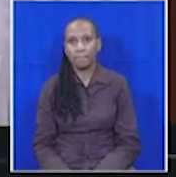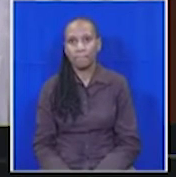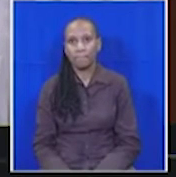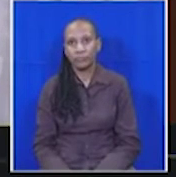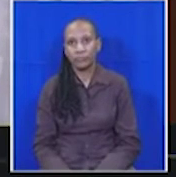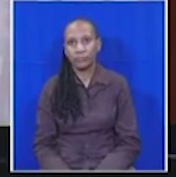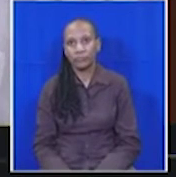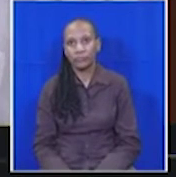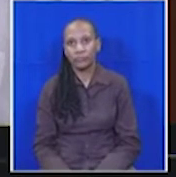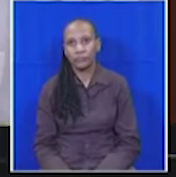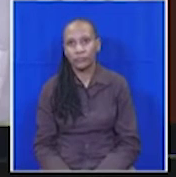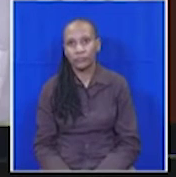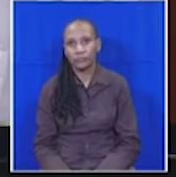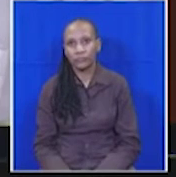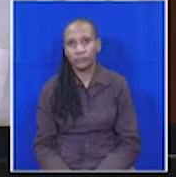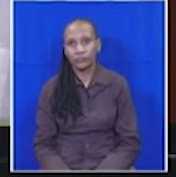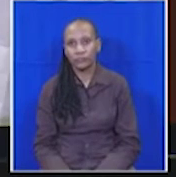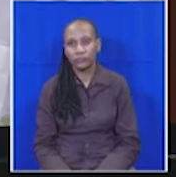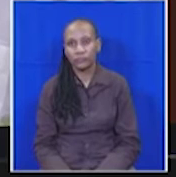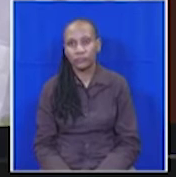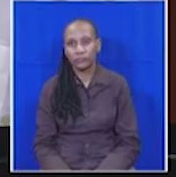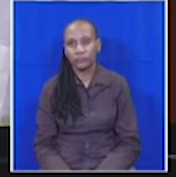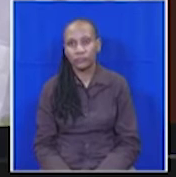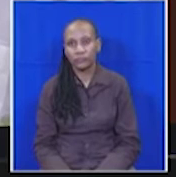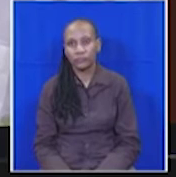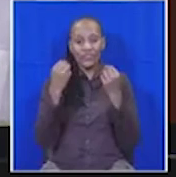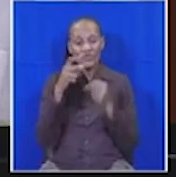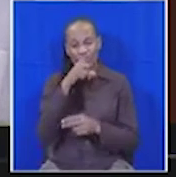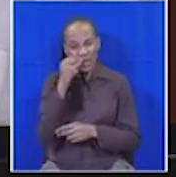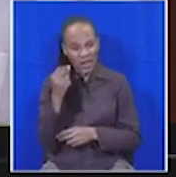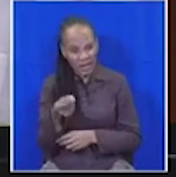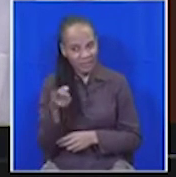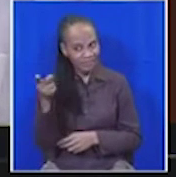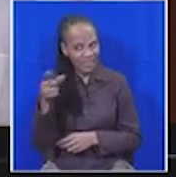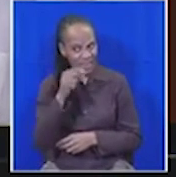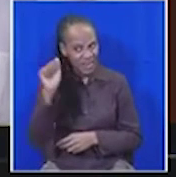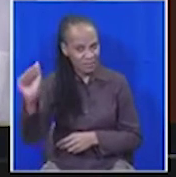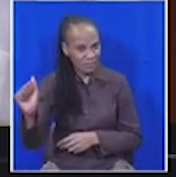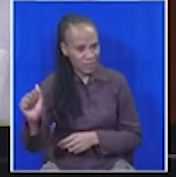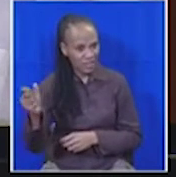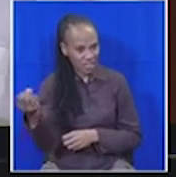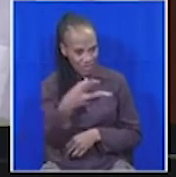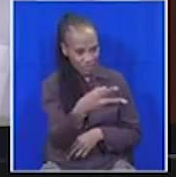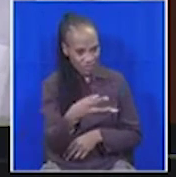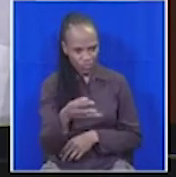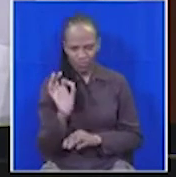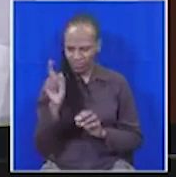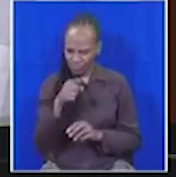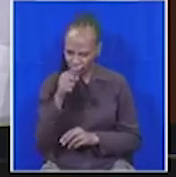that the new name that the Honourable James was giving you is not appropriate, but proceed.